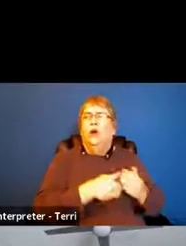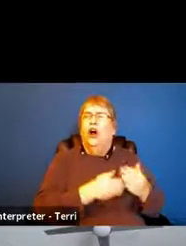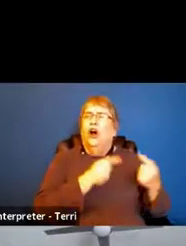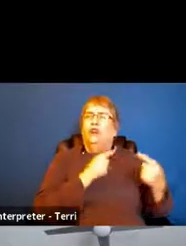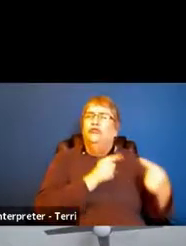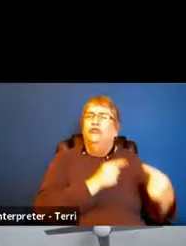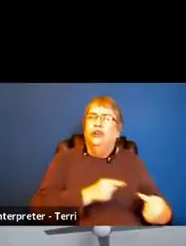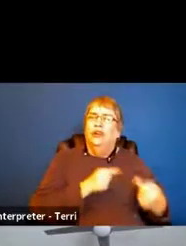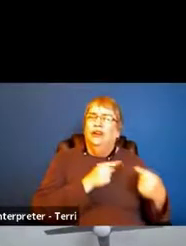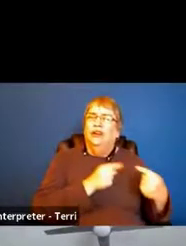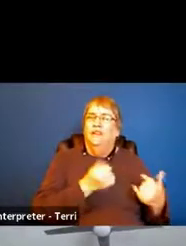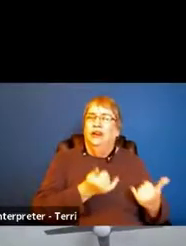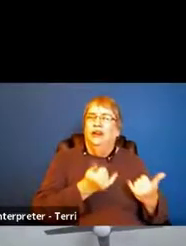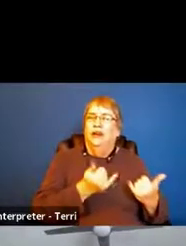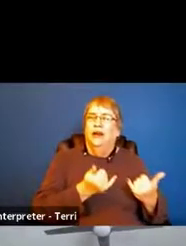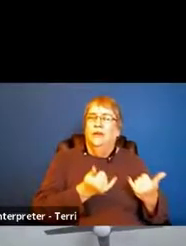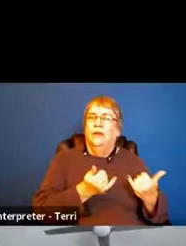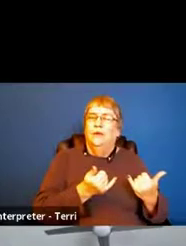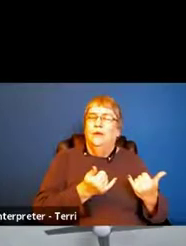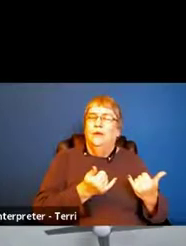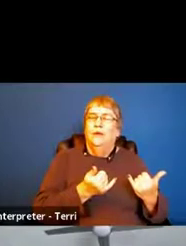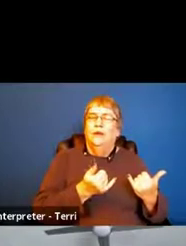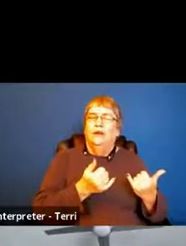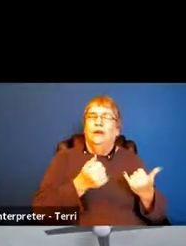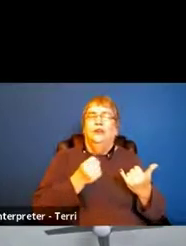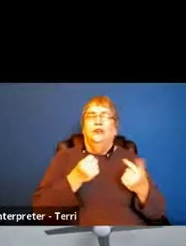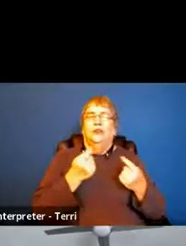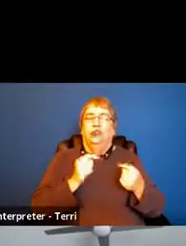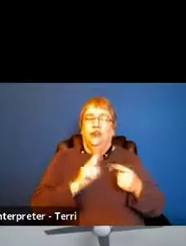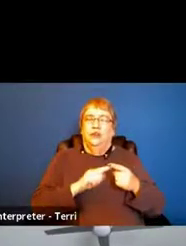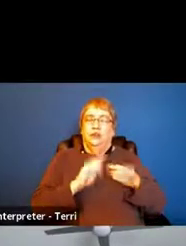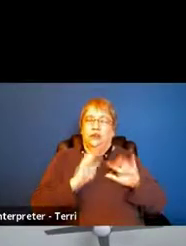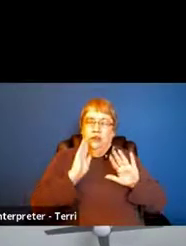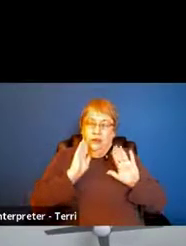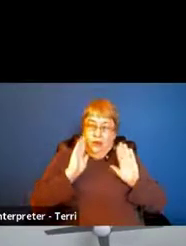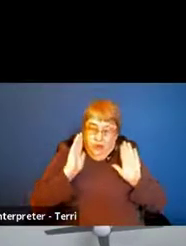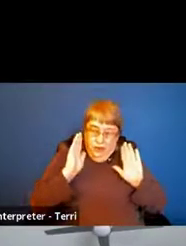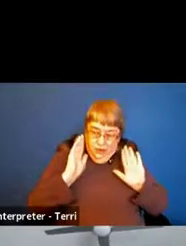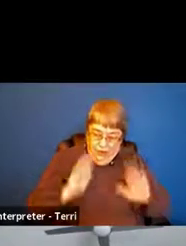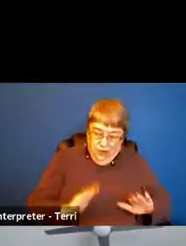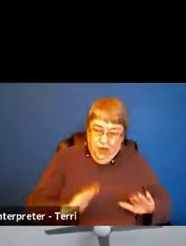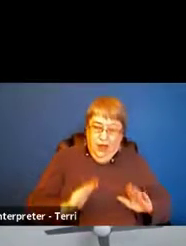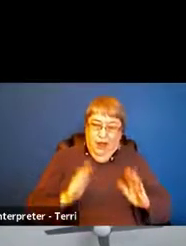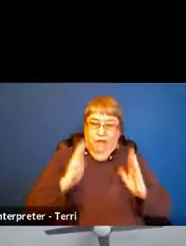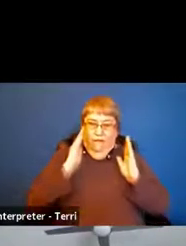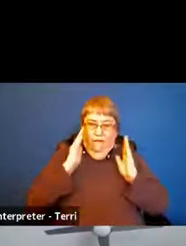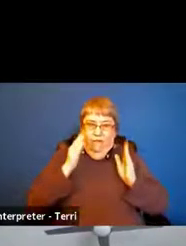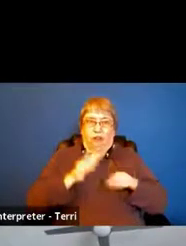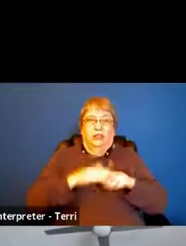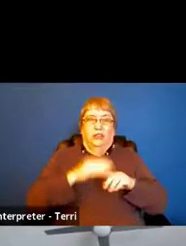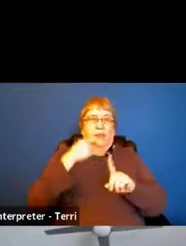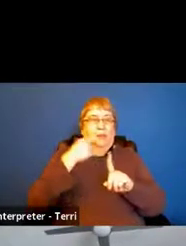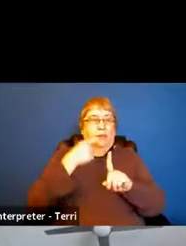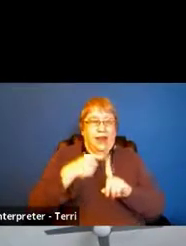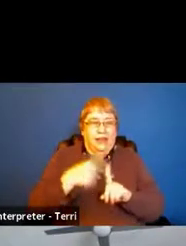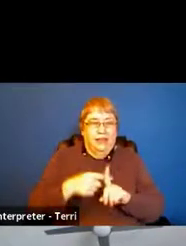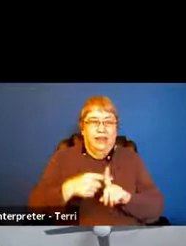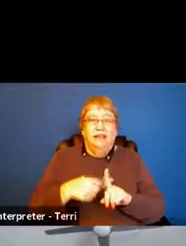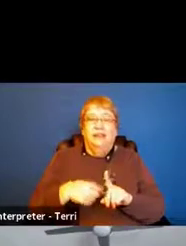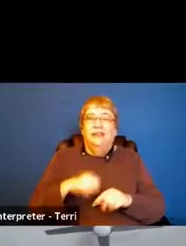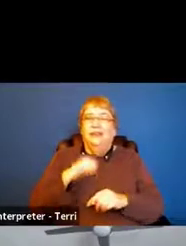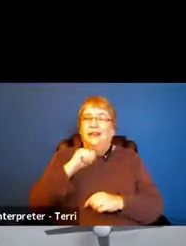I think to try to move past that and just focus on positives and not kind of sit in